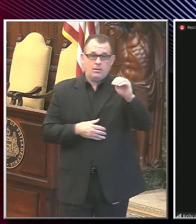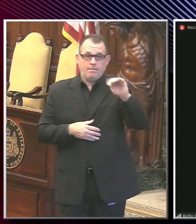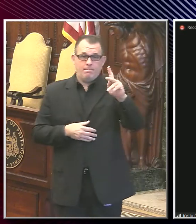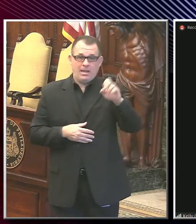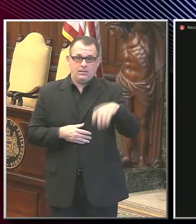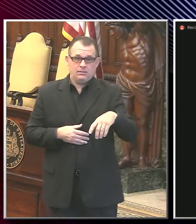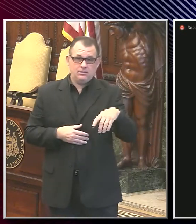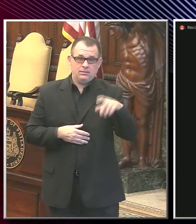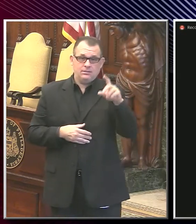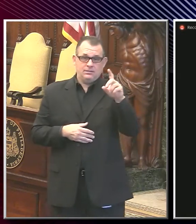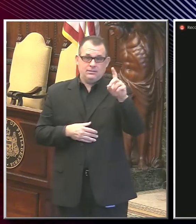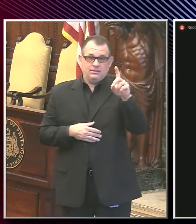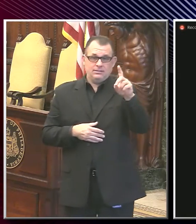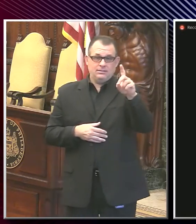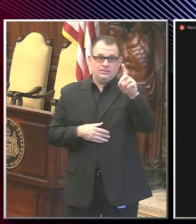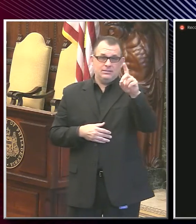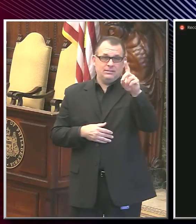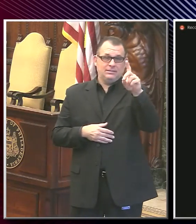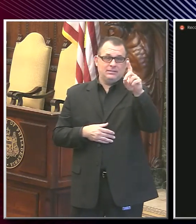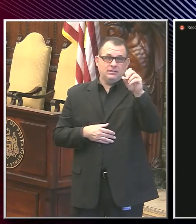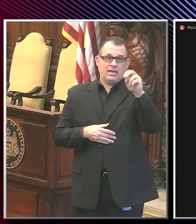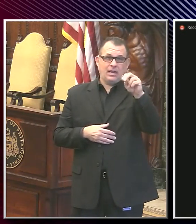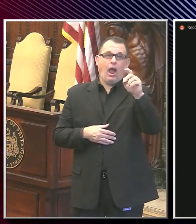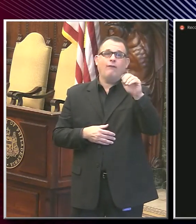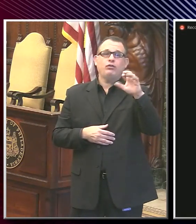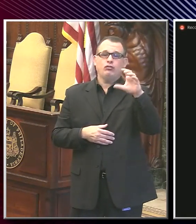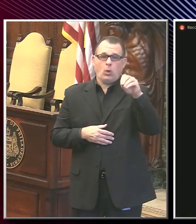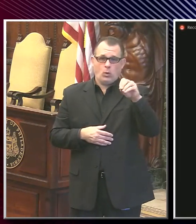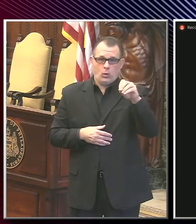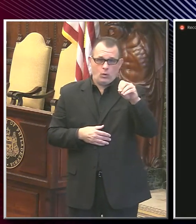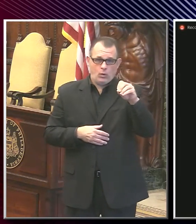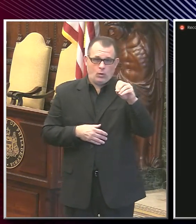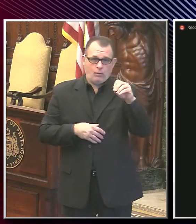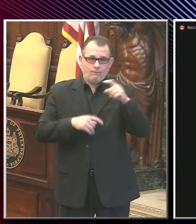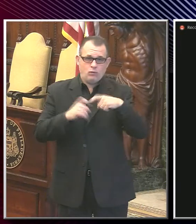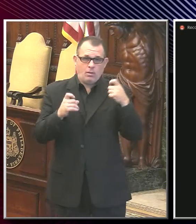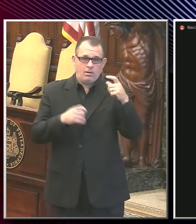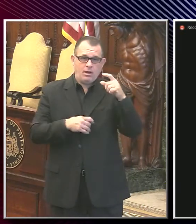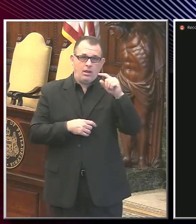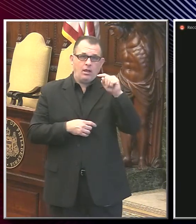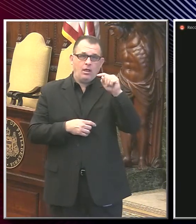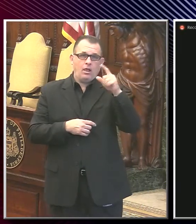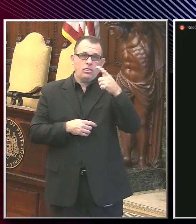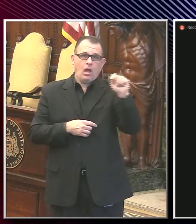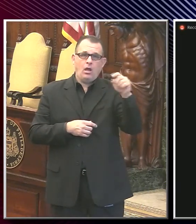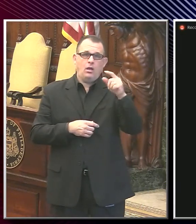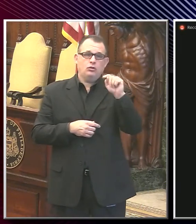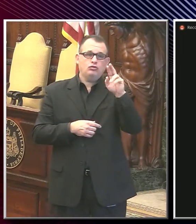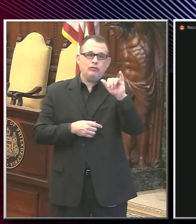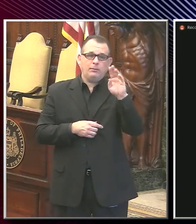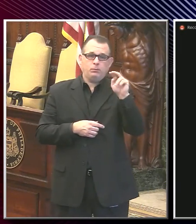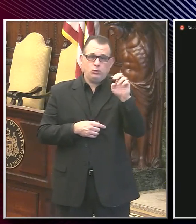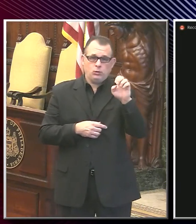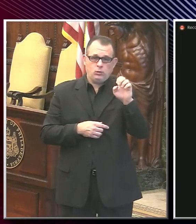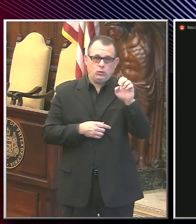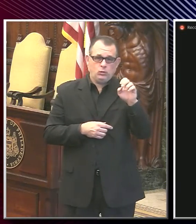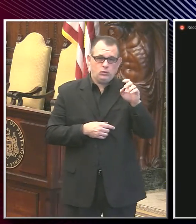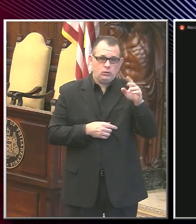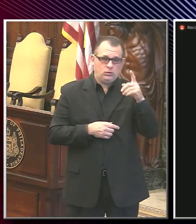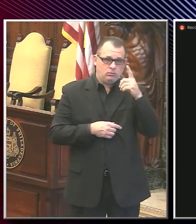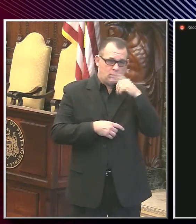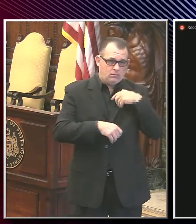Tribune. Hey, thanks. So, Dr. Farley, when you say you're putting people on notice that restrictions could